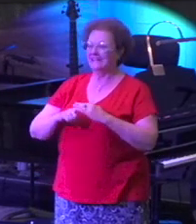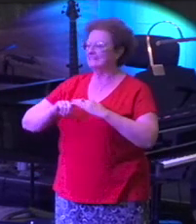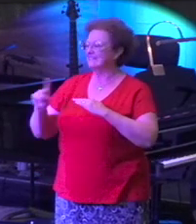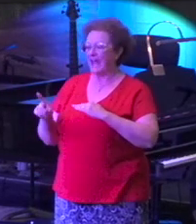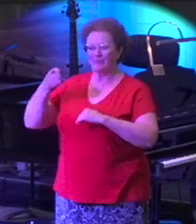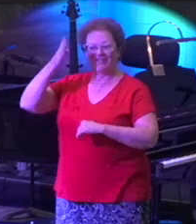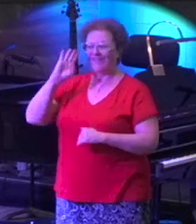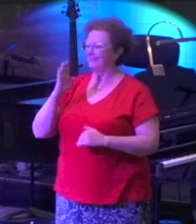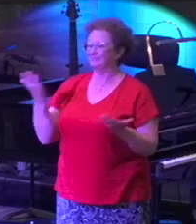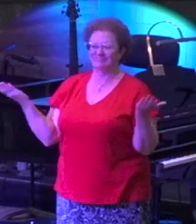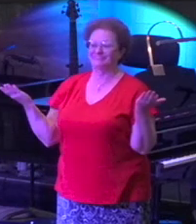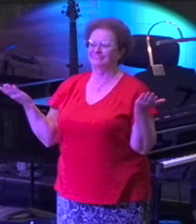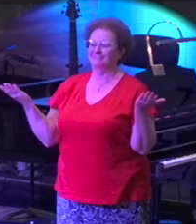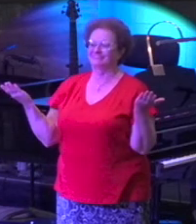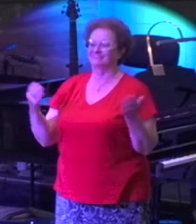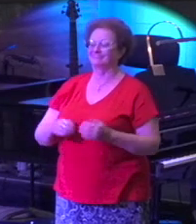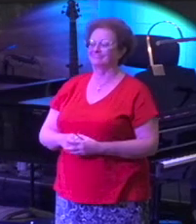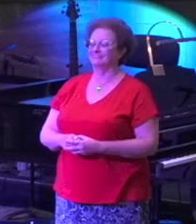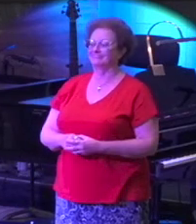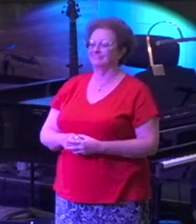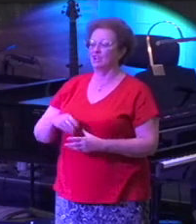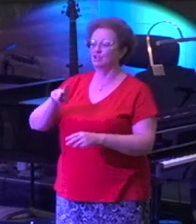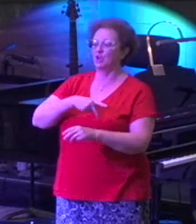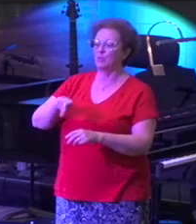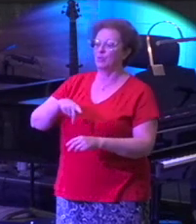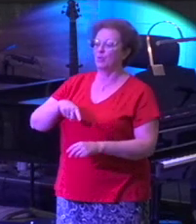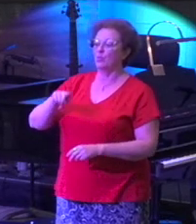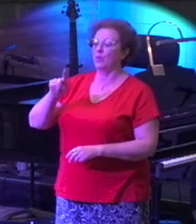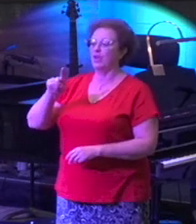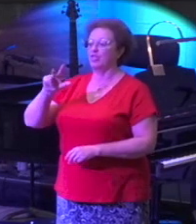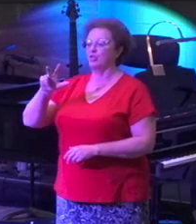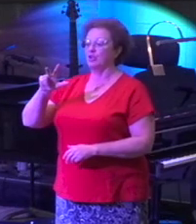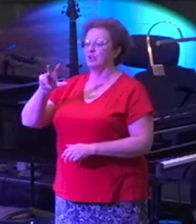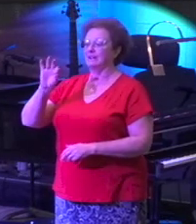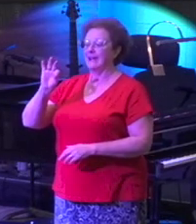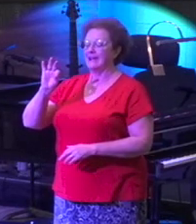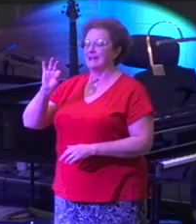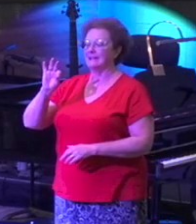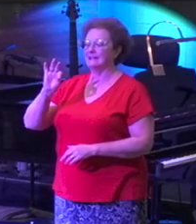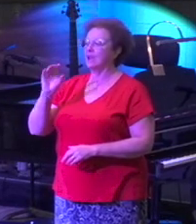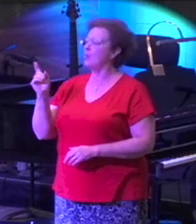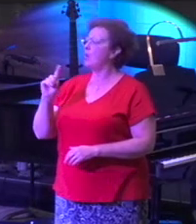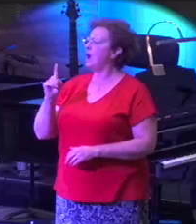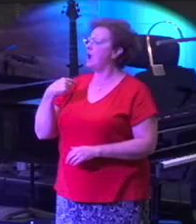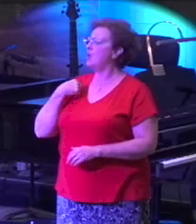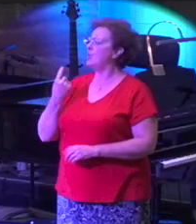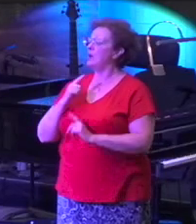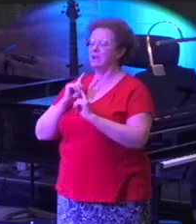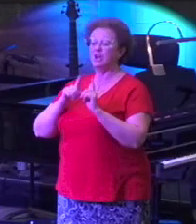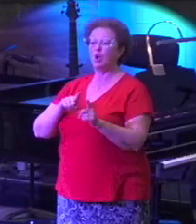God? What does it say in Psalm 139, verse 7? Where, O Lord, can we flee from